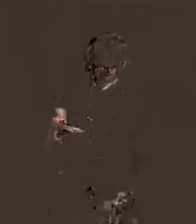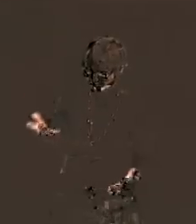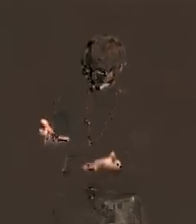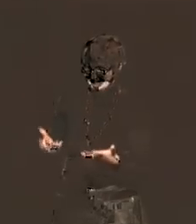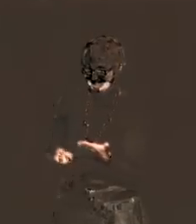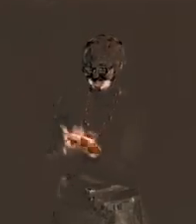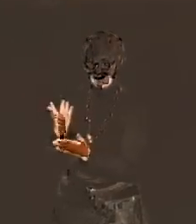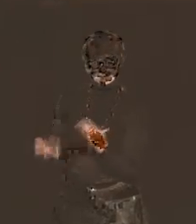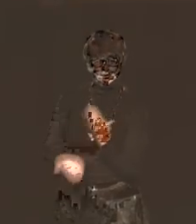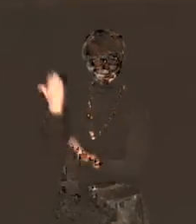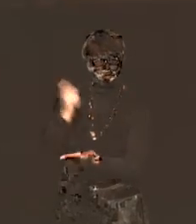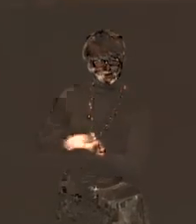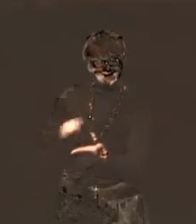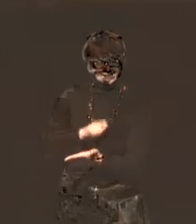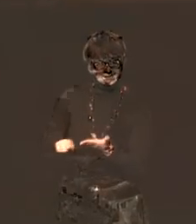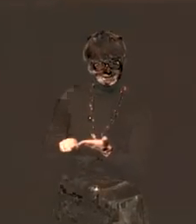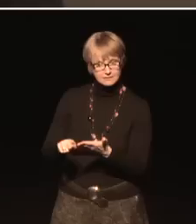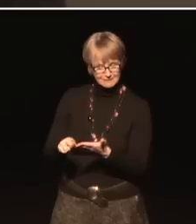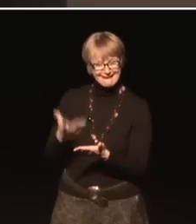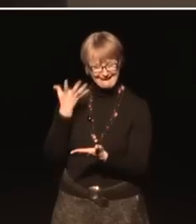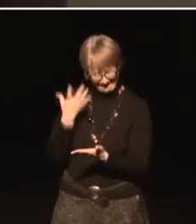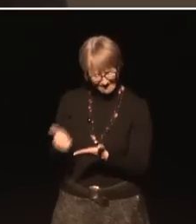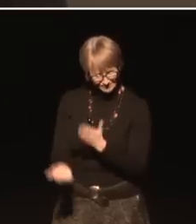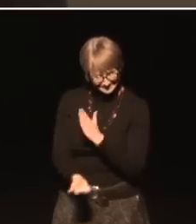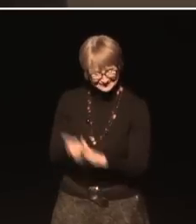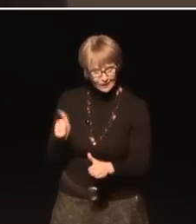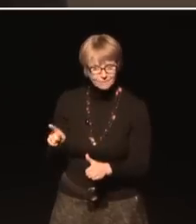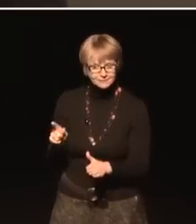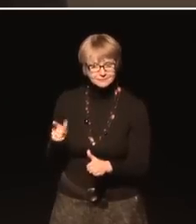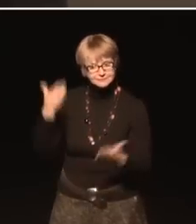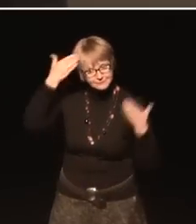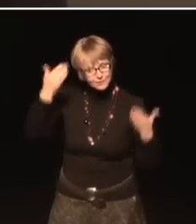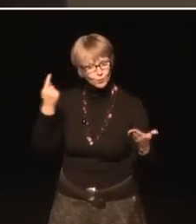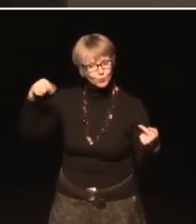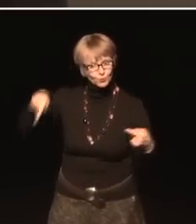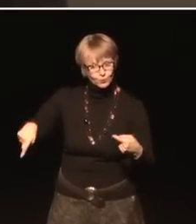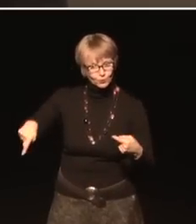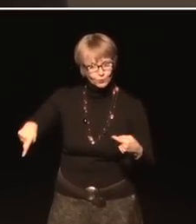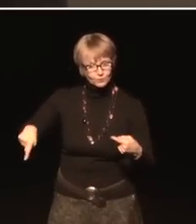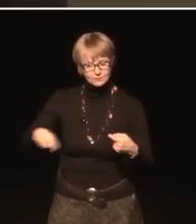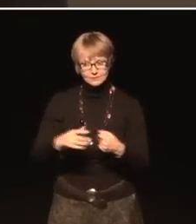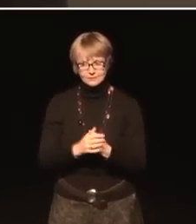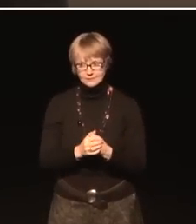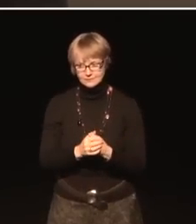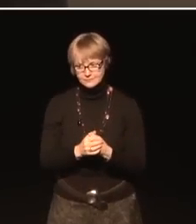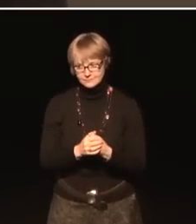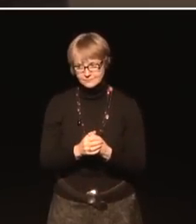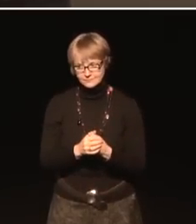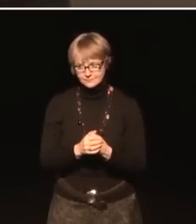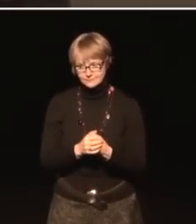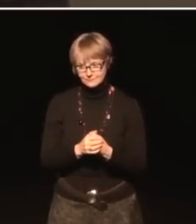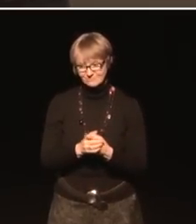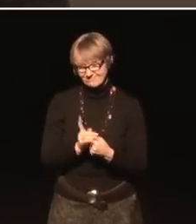normally thought of, but is absolutely as skilled as many of their contemporaries in that way. And I think it's the problem with